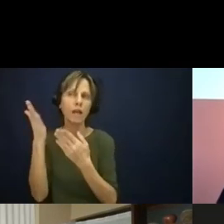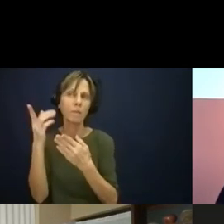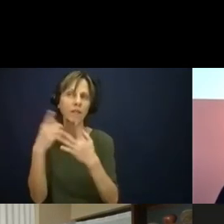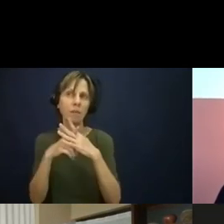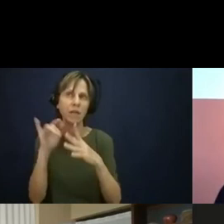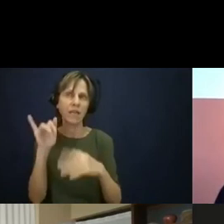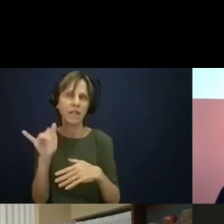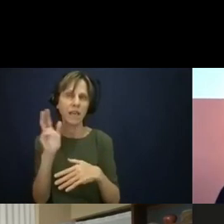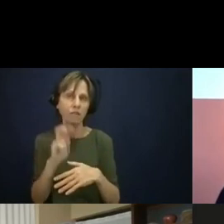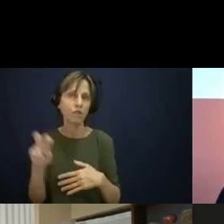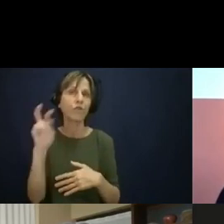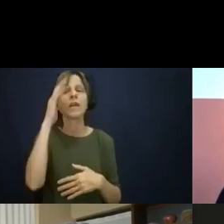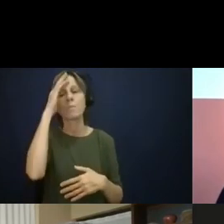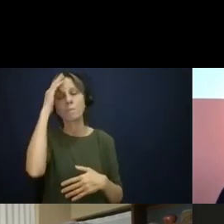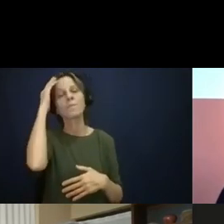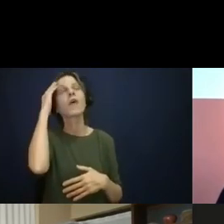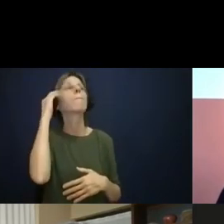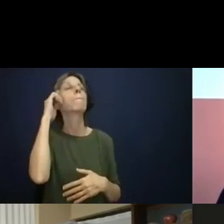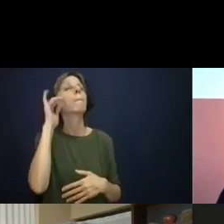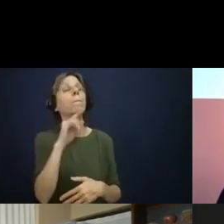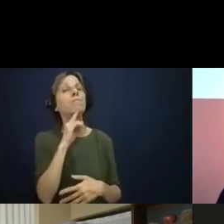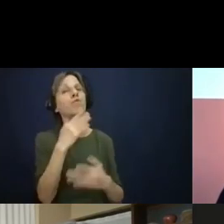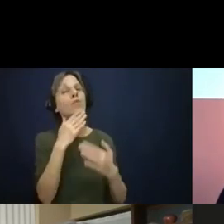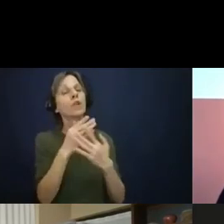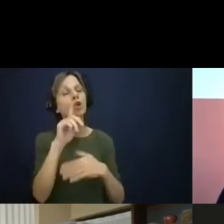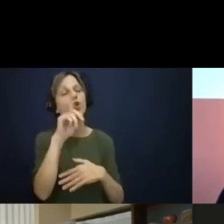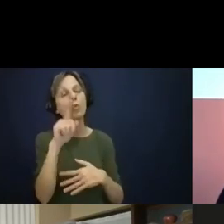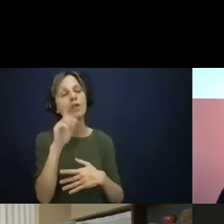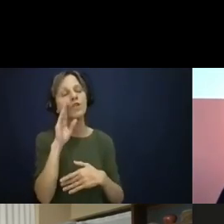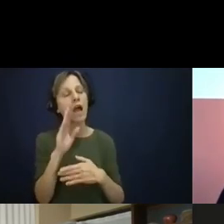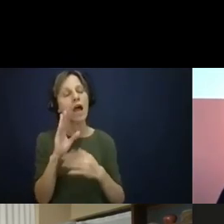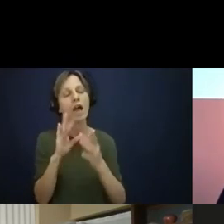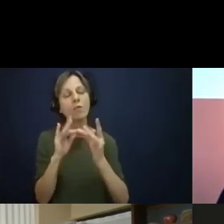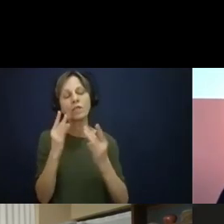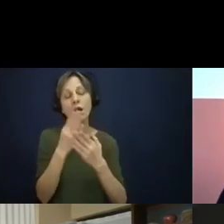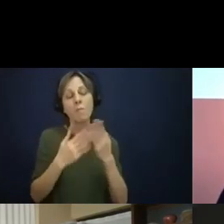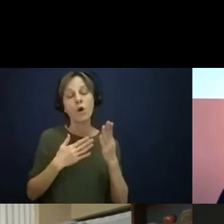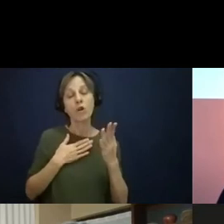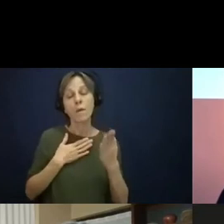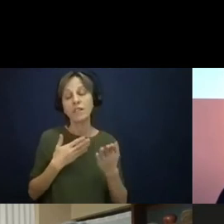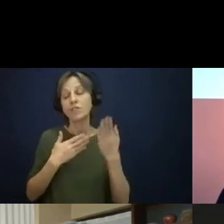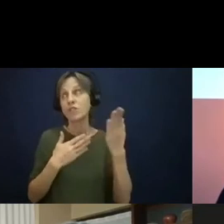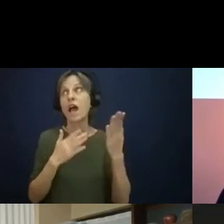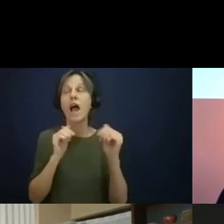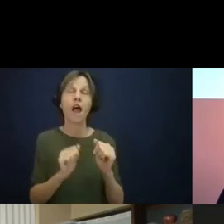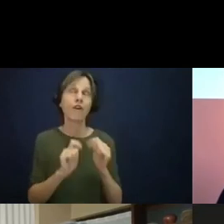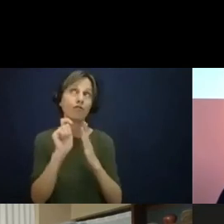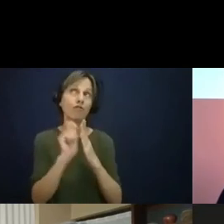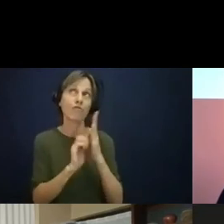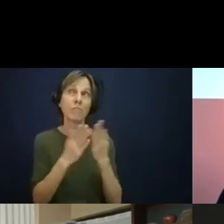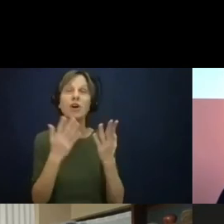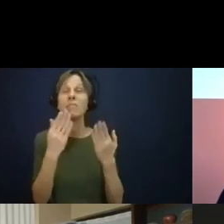Yeah, I think that's a really good question. I would just say like, part of my suggestions, like I could write a whole book, maybe a mini